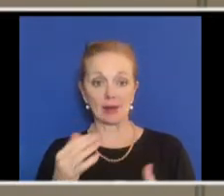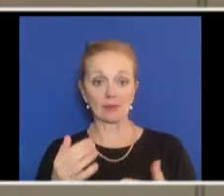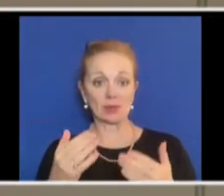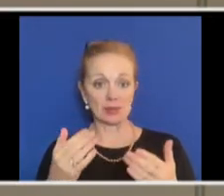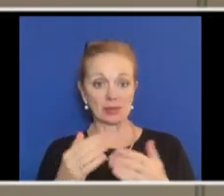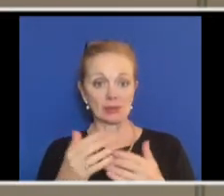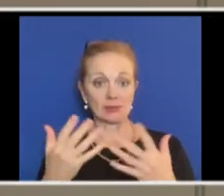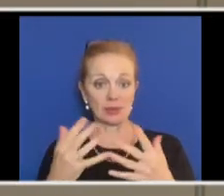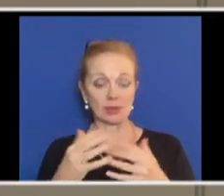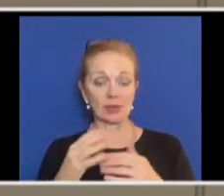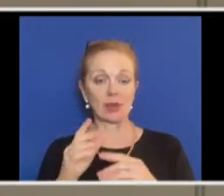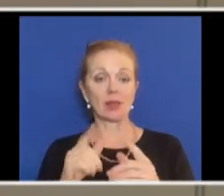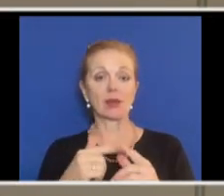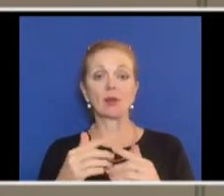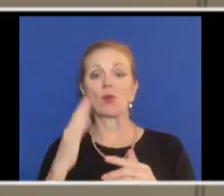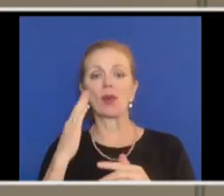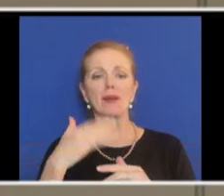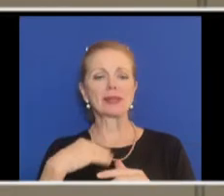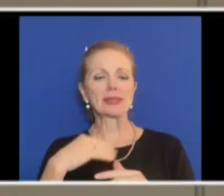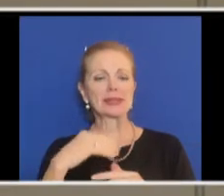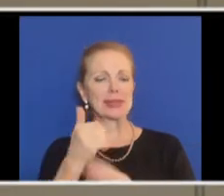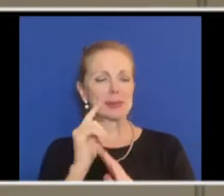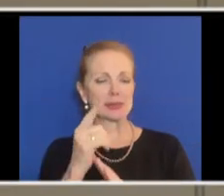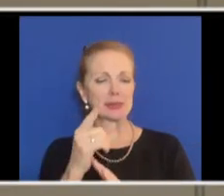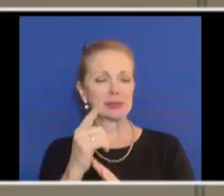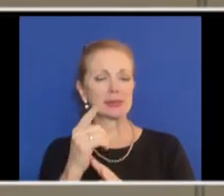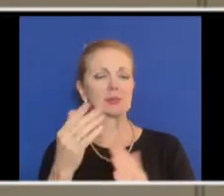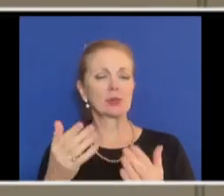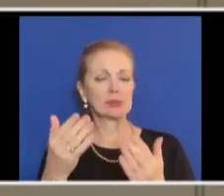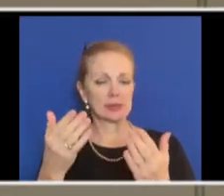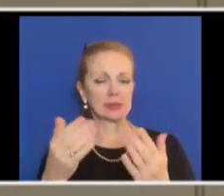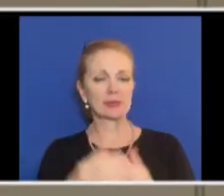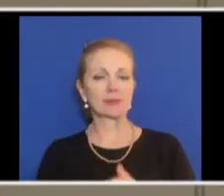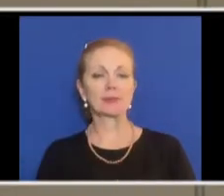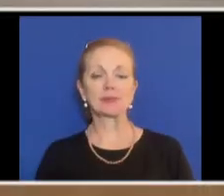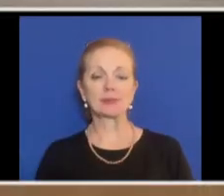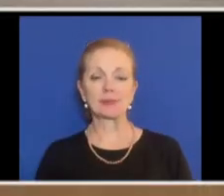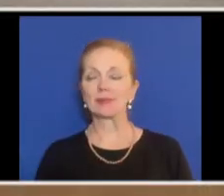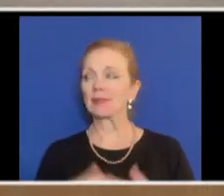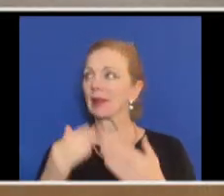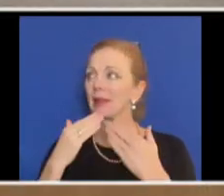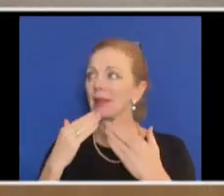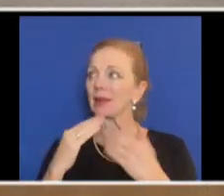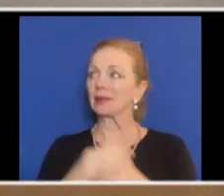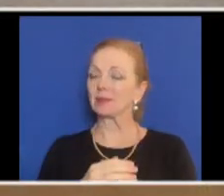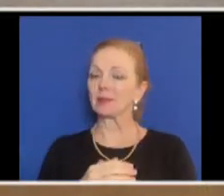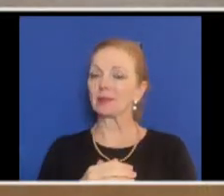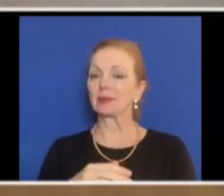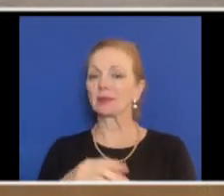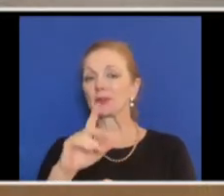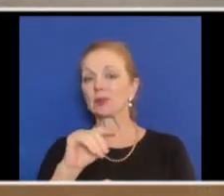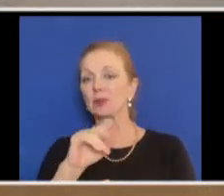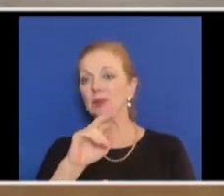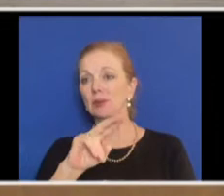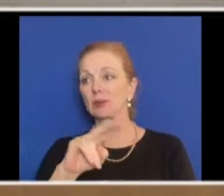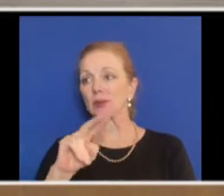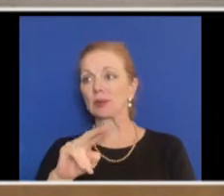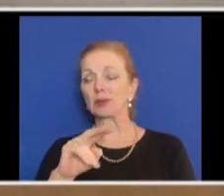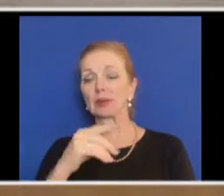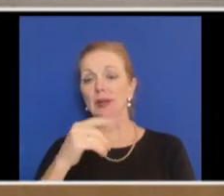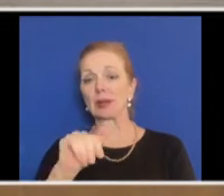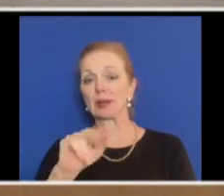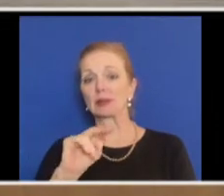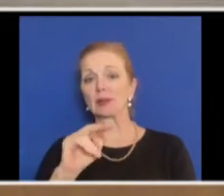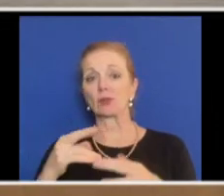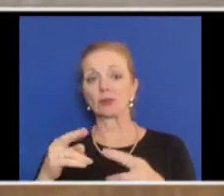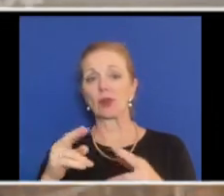the petitioner will have 10 minutes to present thank you 2022-059 is off Garrison Road uh